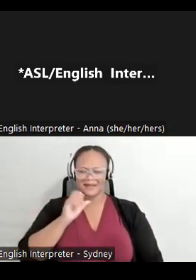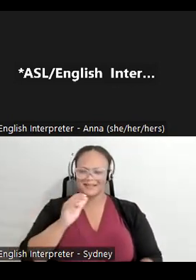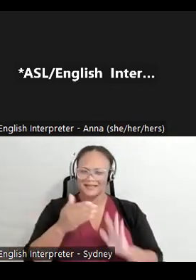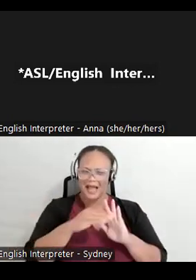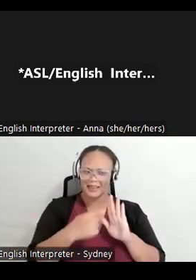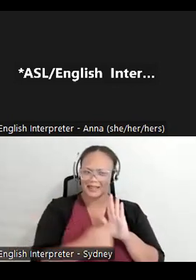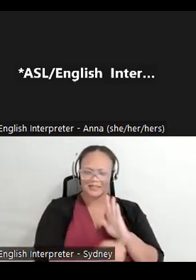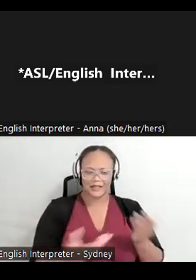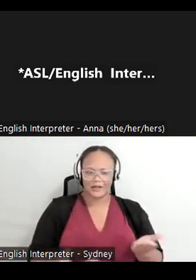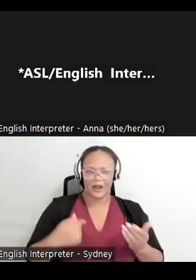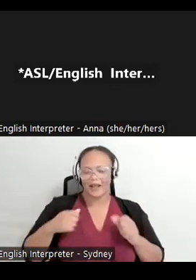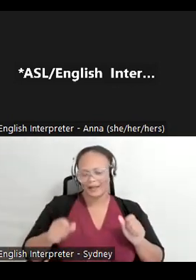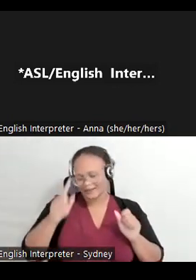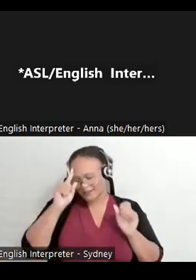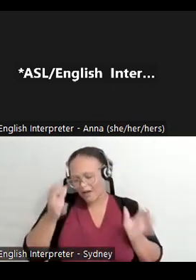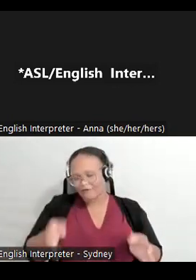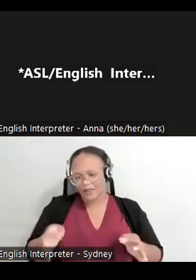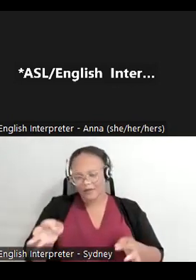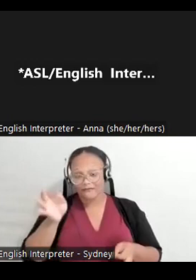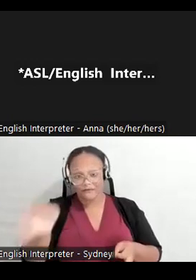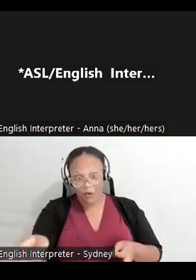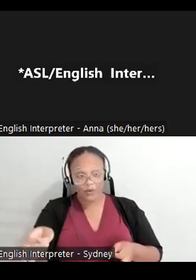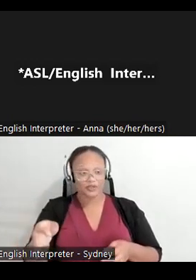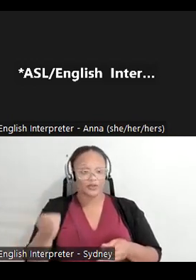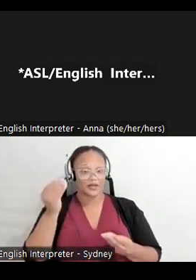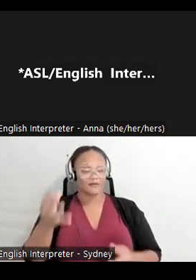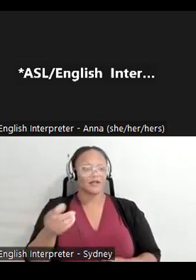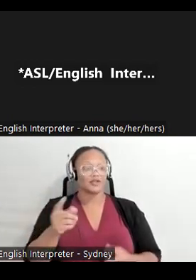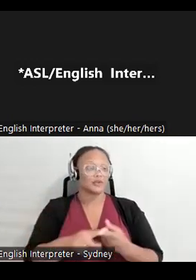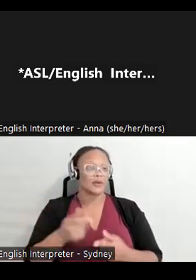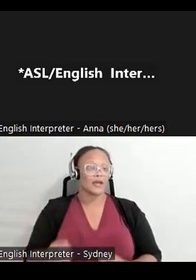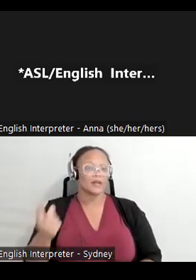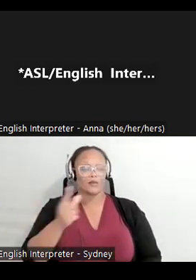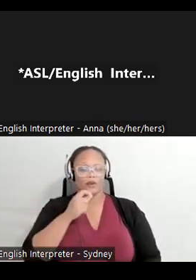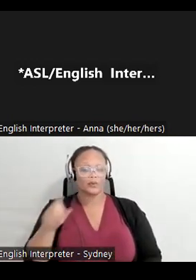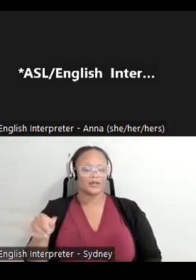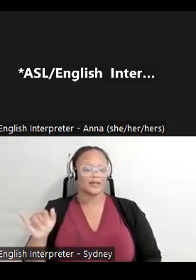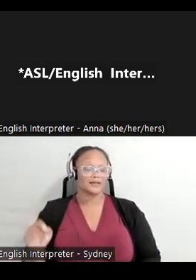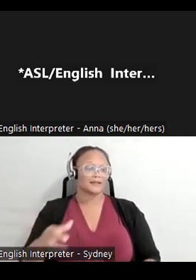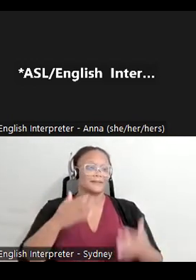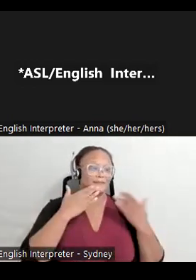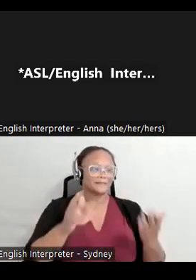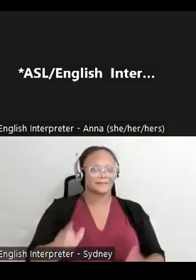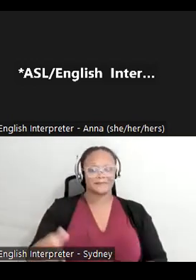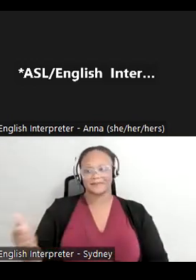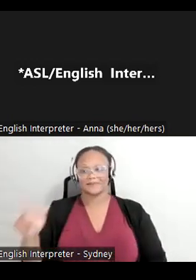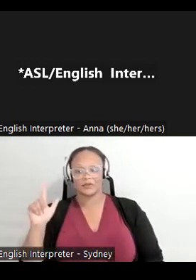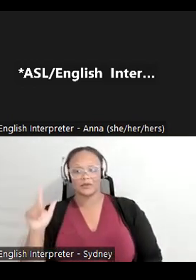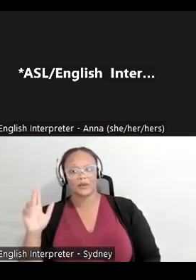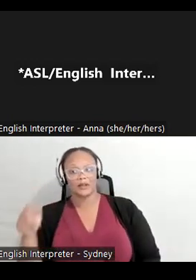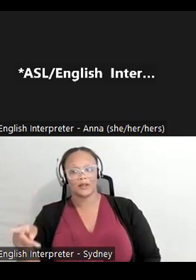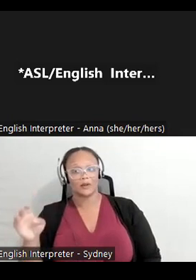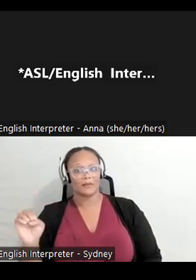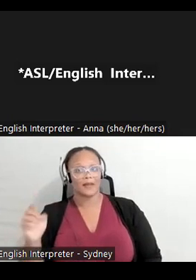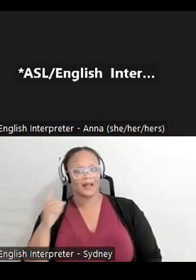definitely forward that to anyone who needs it. And thank you so much. I will pass it on to Lupe, and I believe we